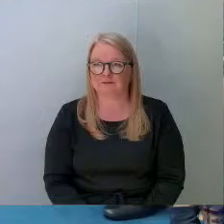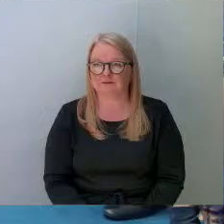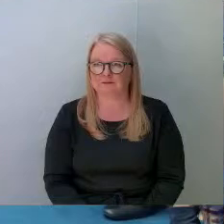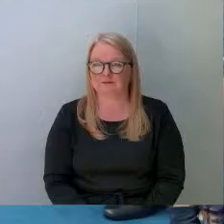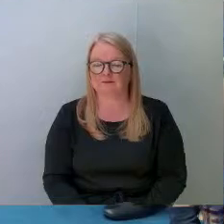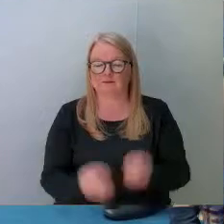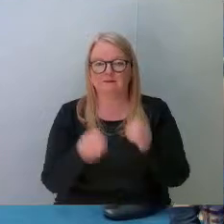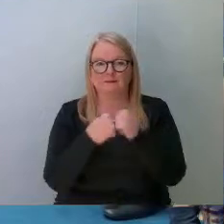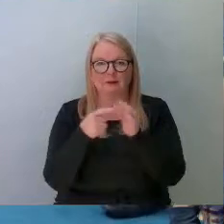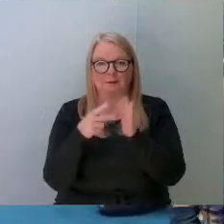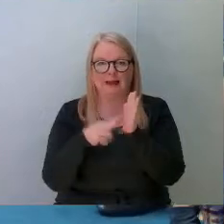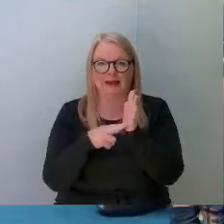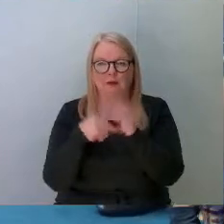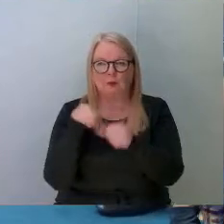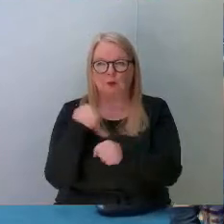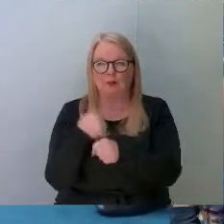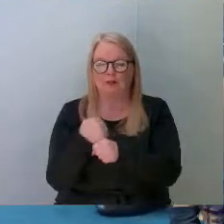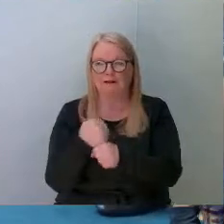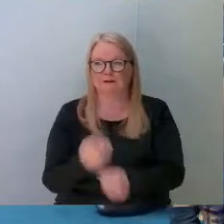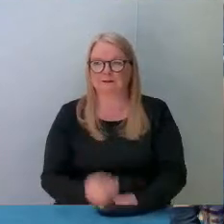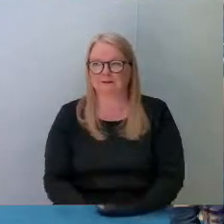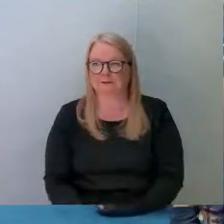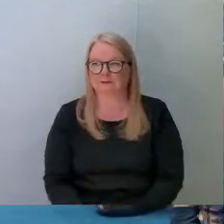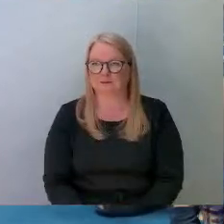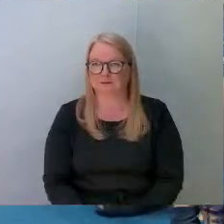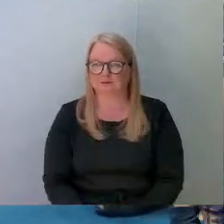Ben Gawley.